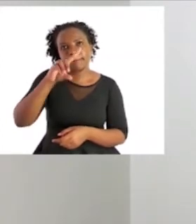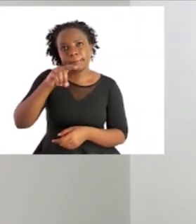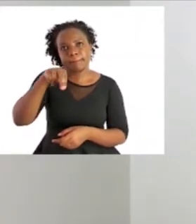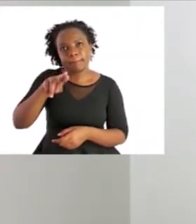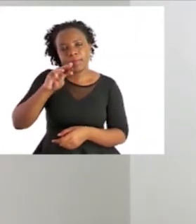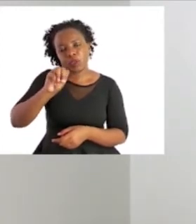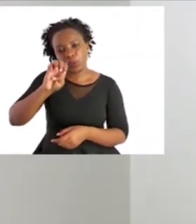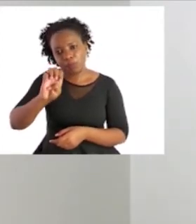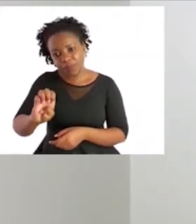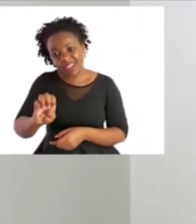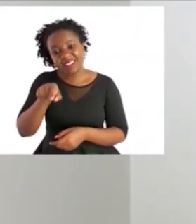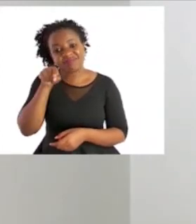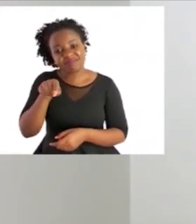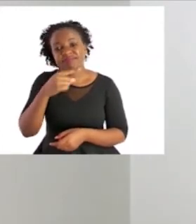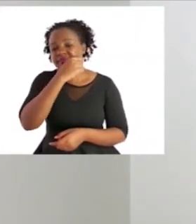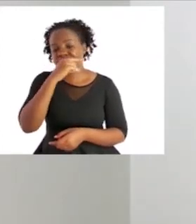Let me wrap this.